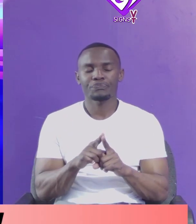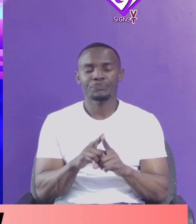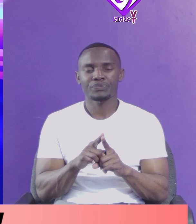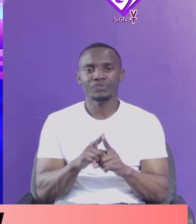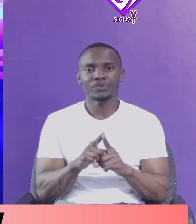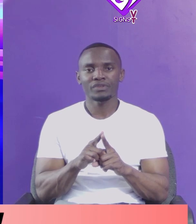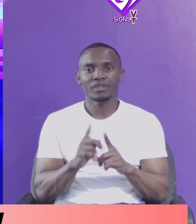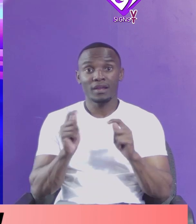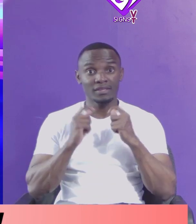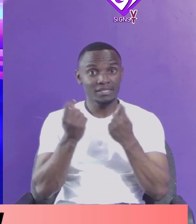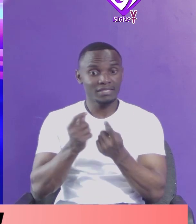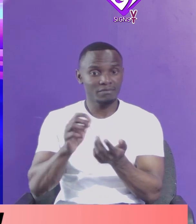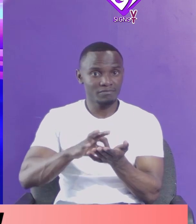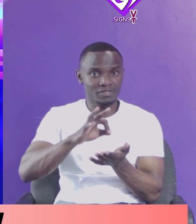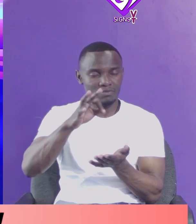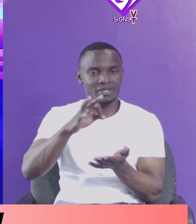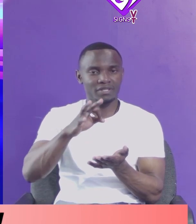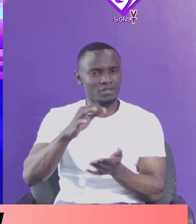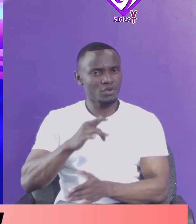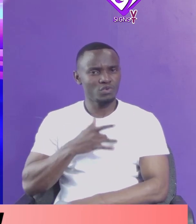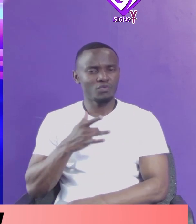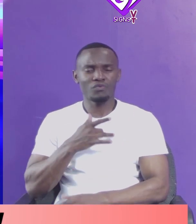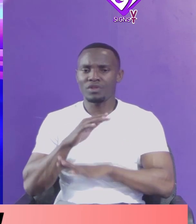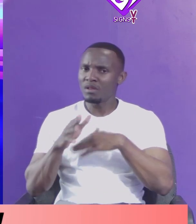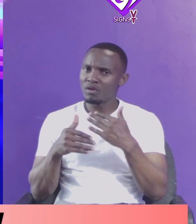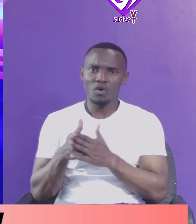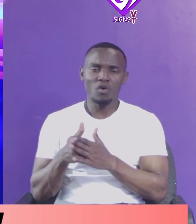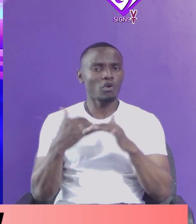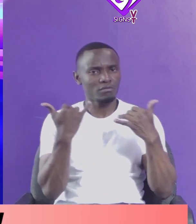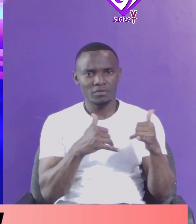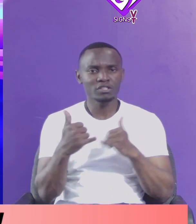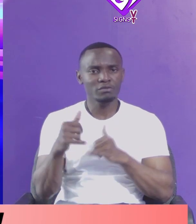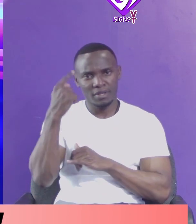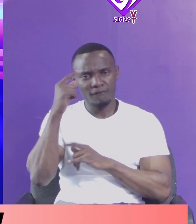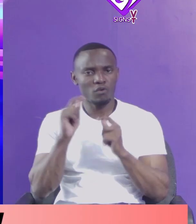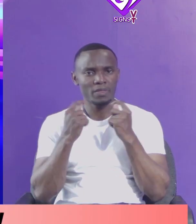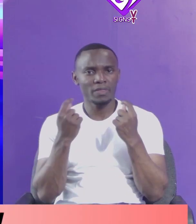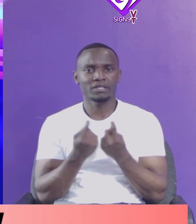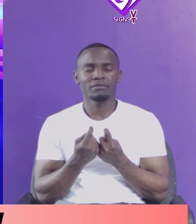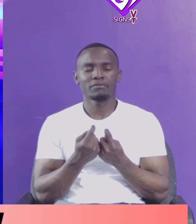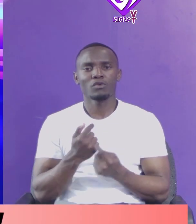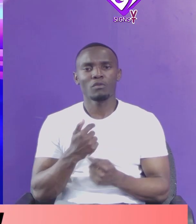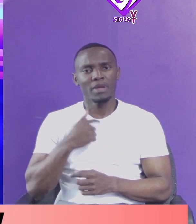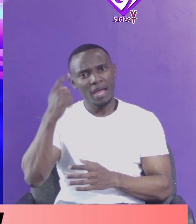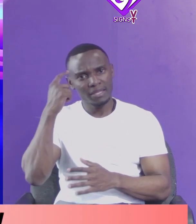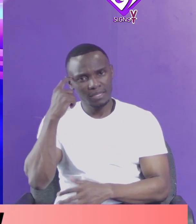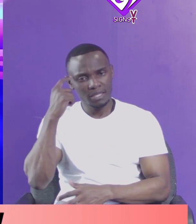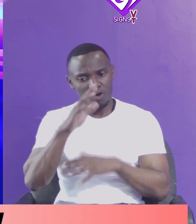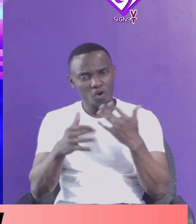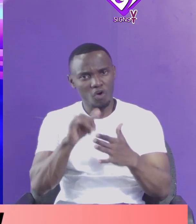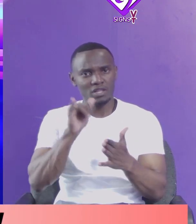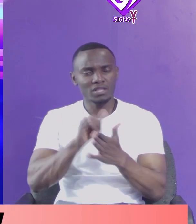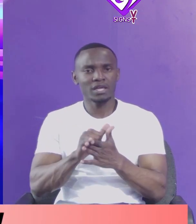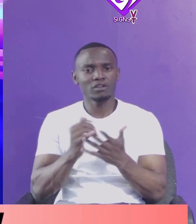the team spirit, you could actually feel that like everyone is playing in for the team. Yeah. So I think all those ingredients actually coming in